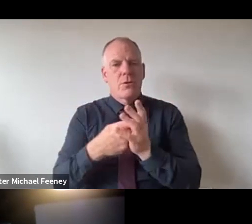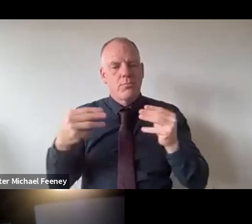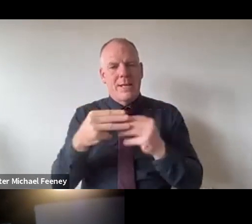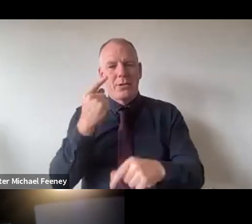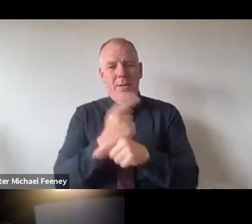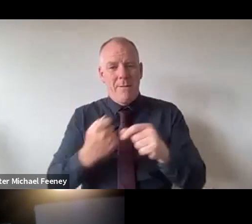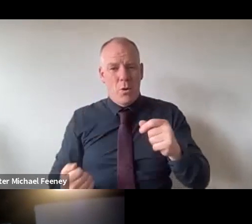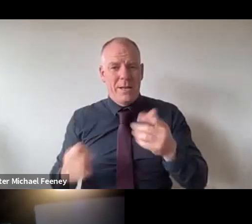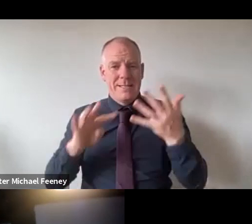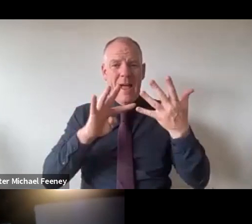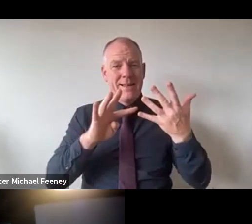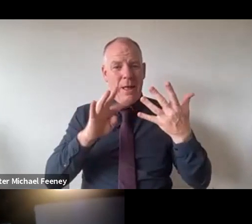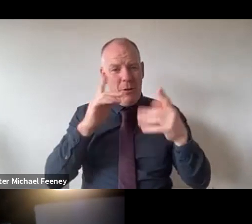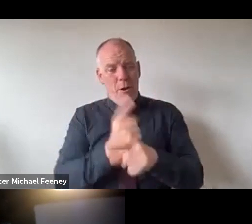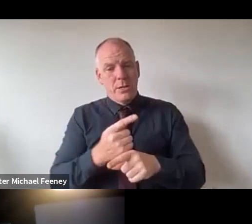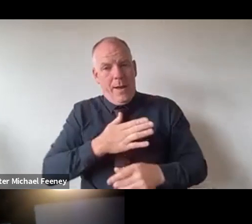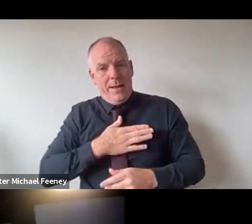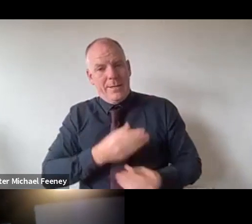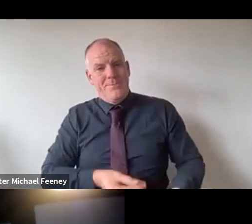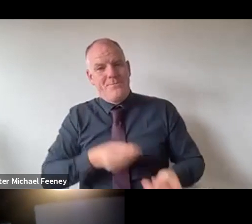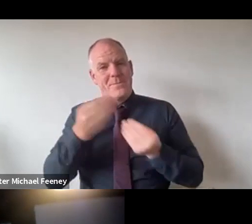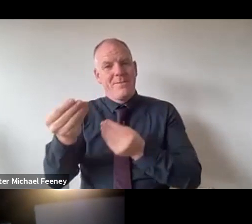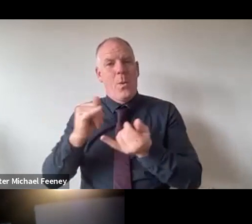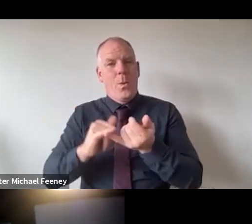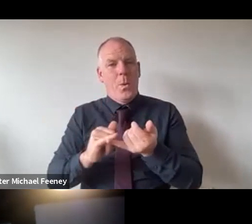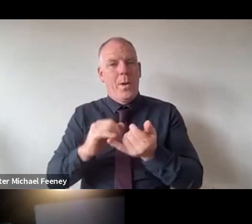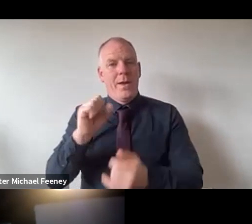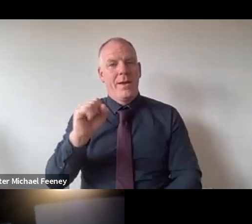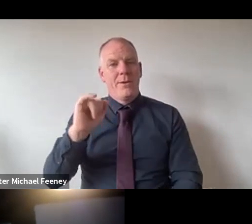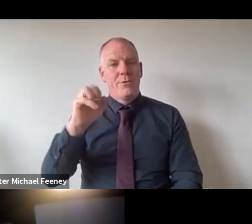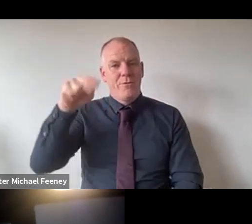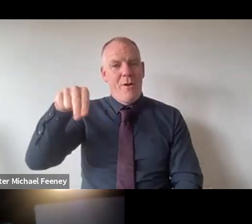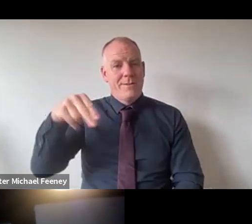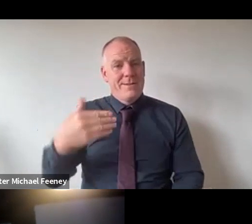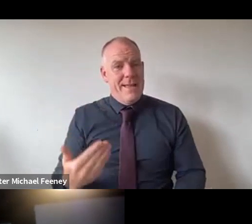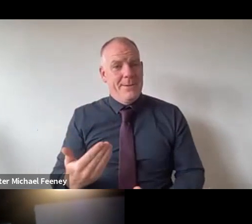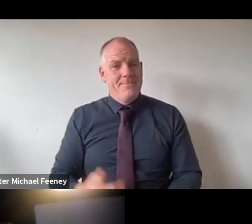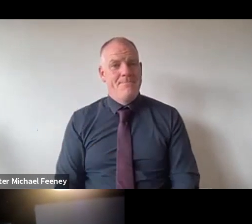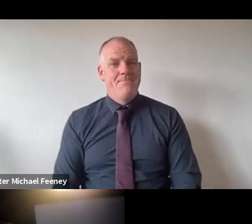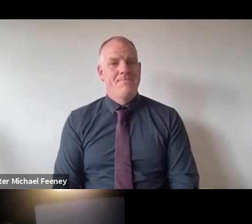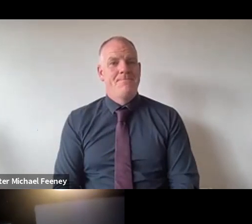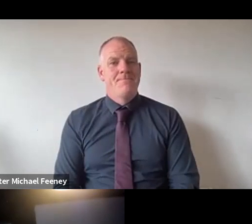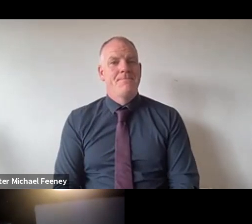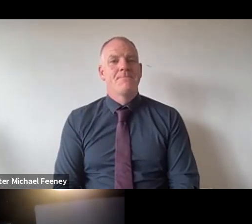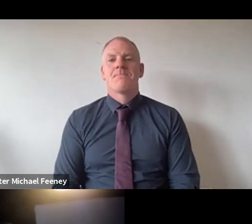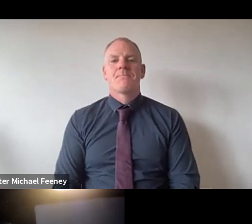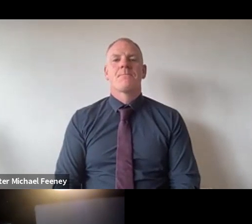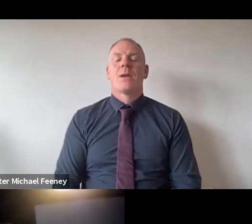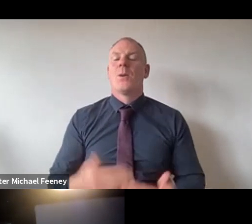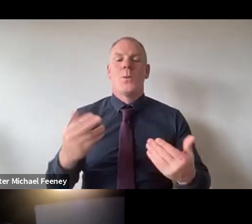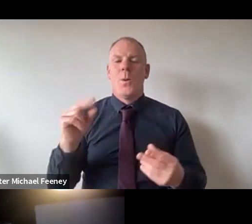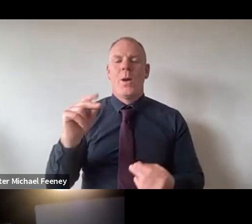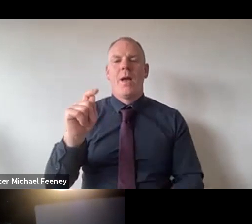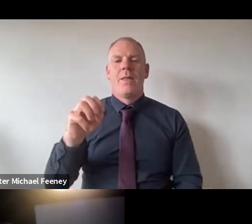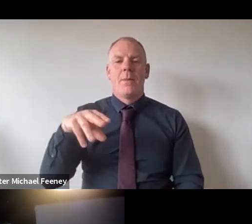there. So I'd like to hand over now, I think it's to Siobhán. And I was Tamás, but thank you, Paul. You've